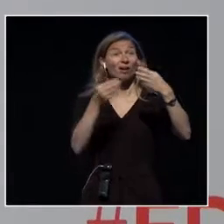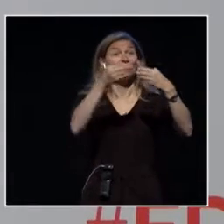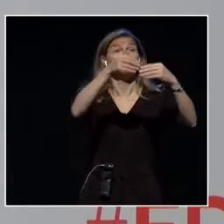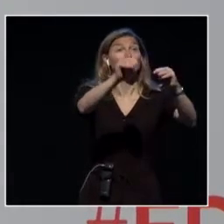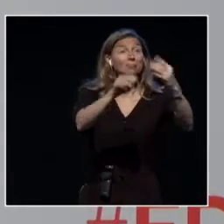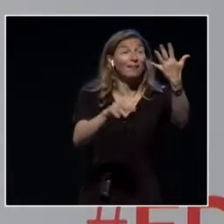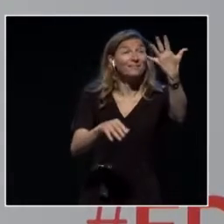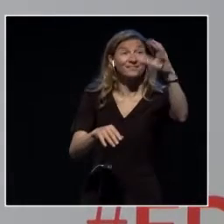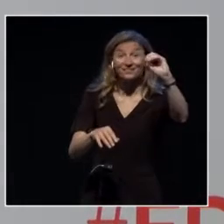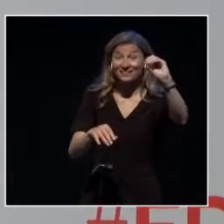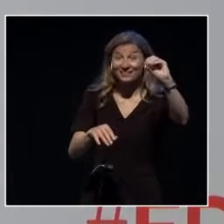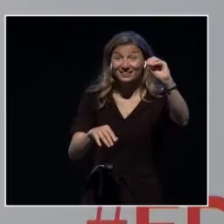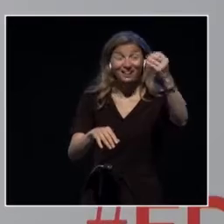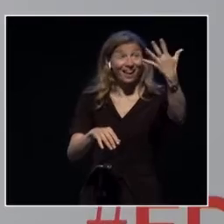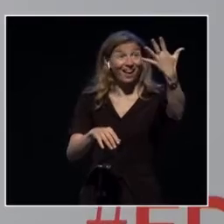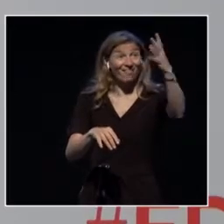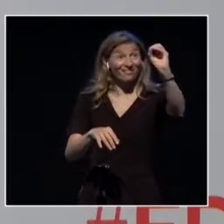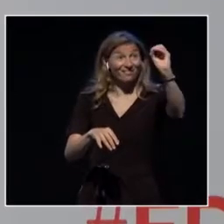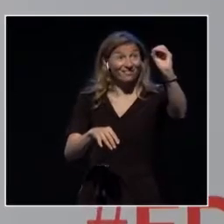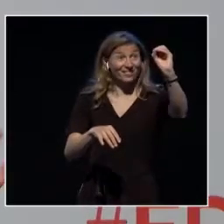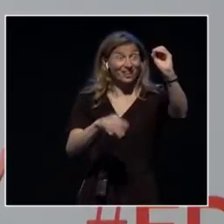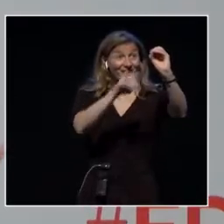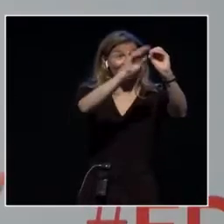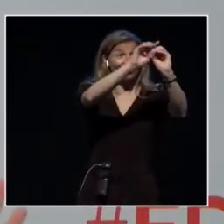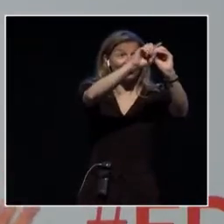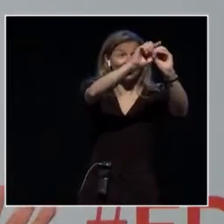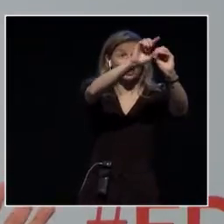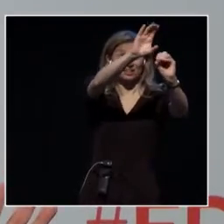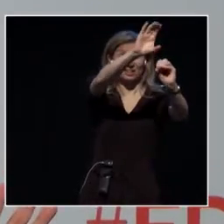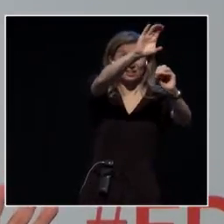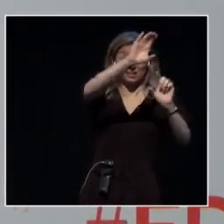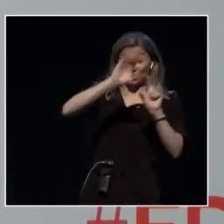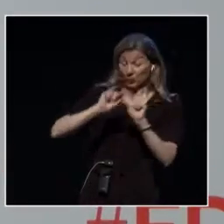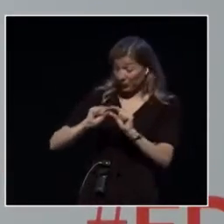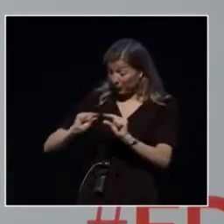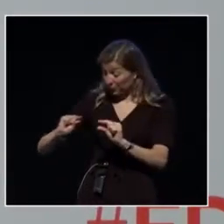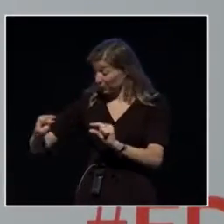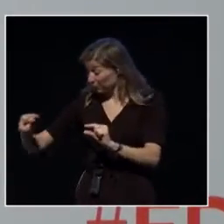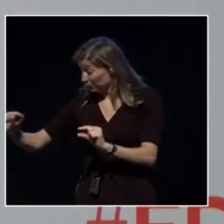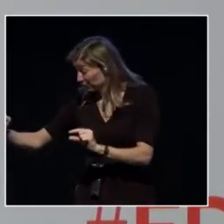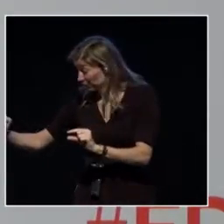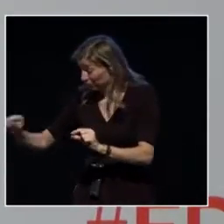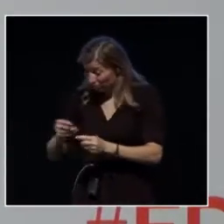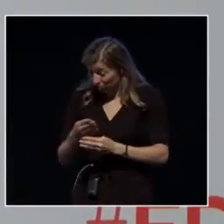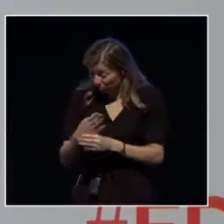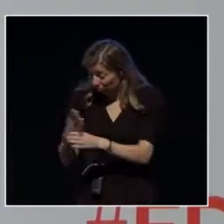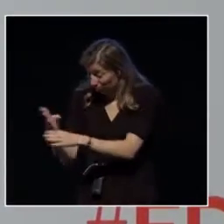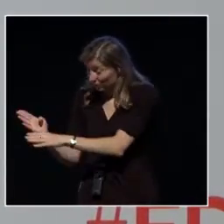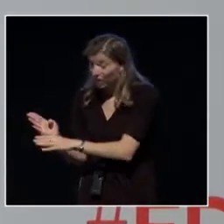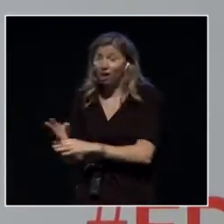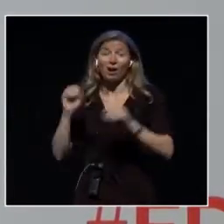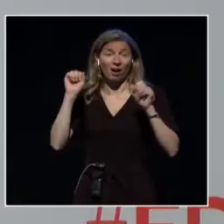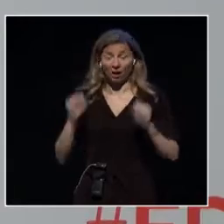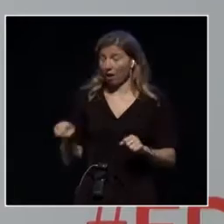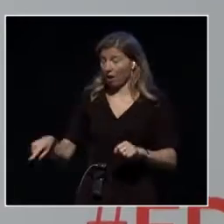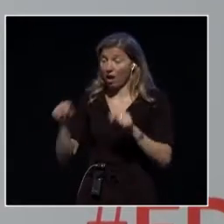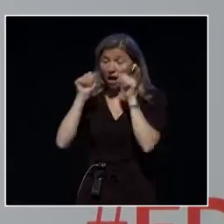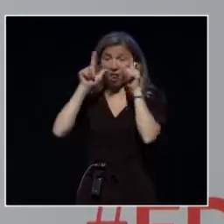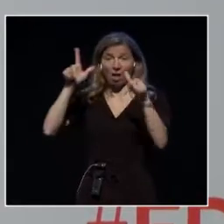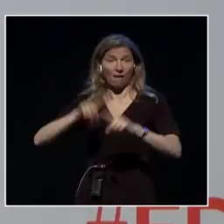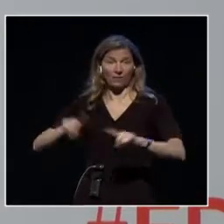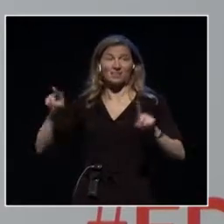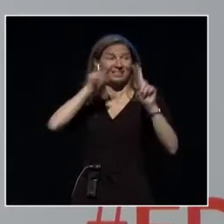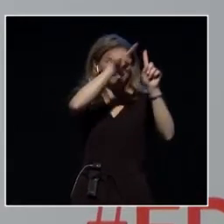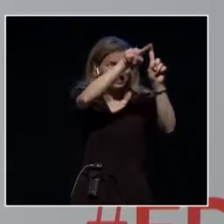money could be passed on to the workers, their life will be completely different. So this is where the gap is, where the missing part of the